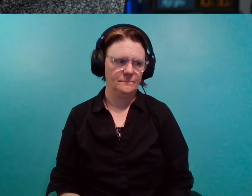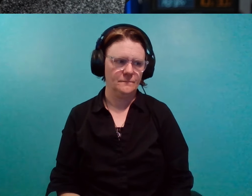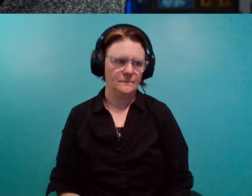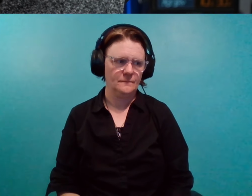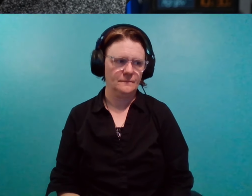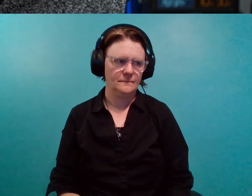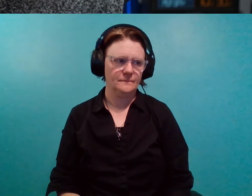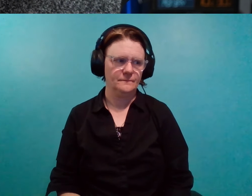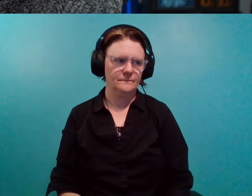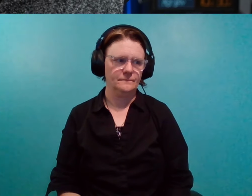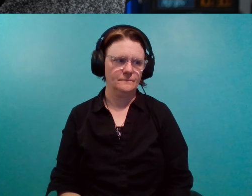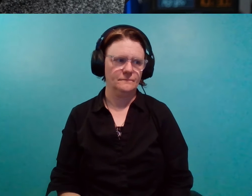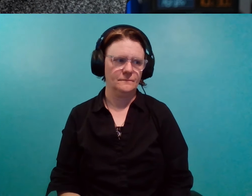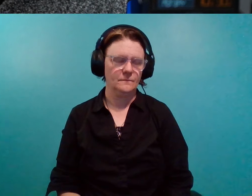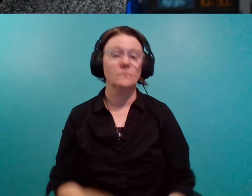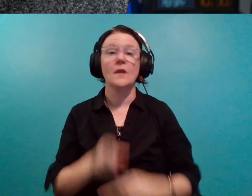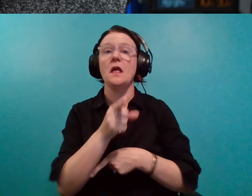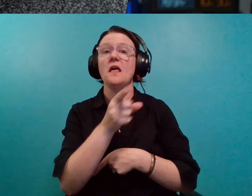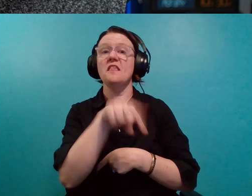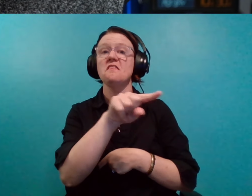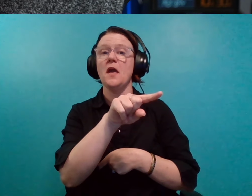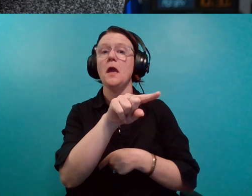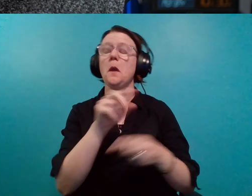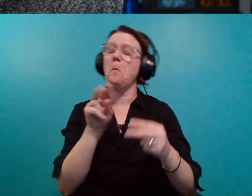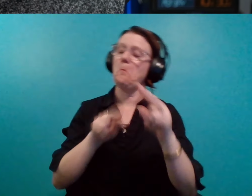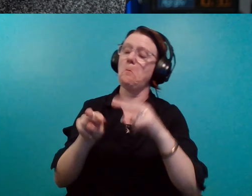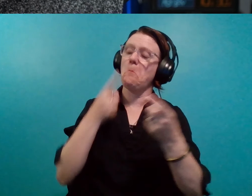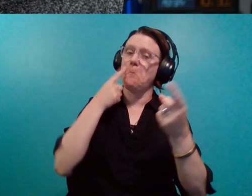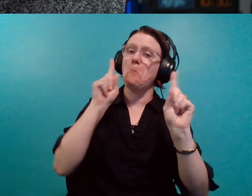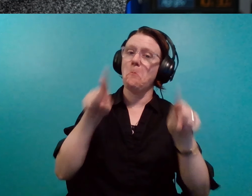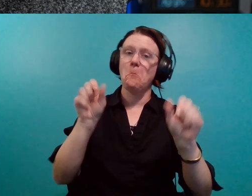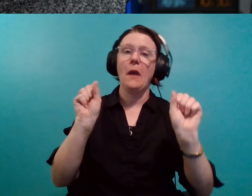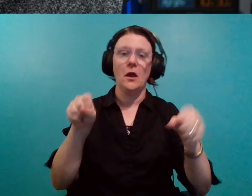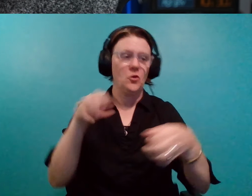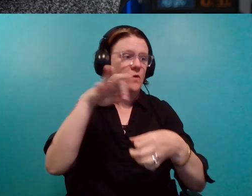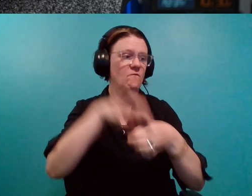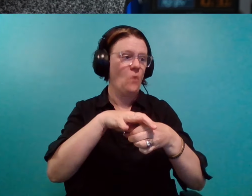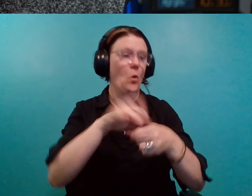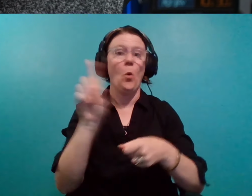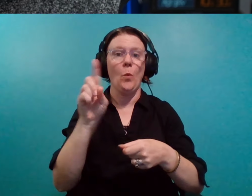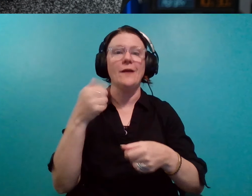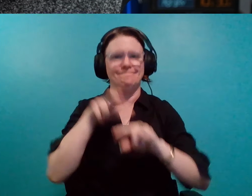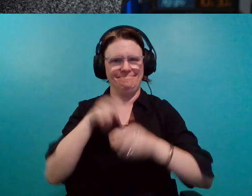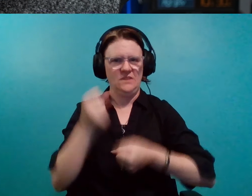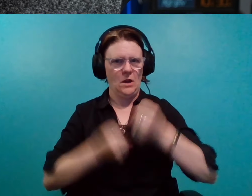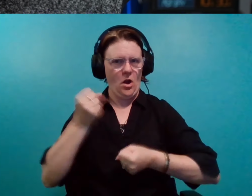agreed that I confirmed in the